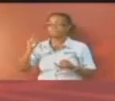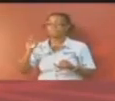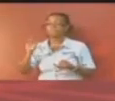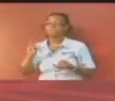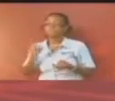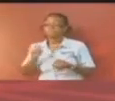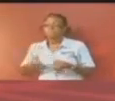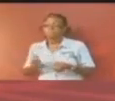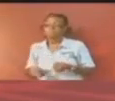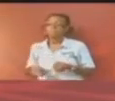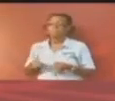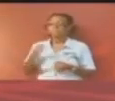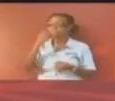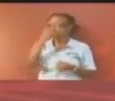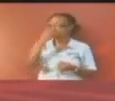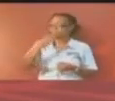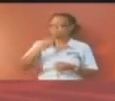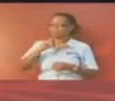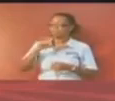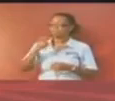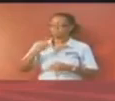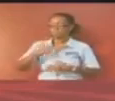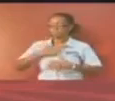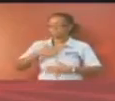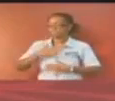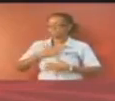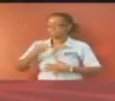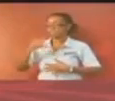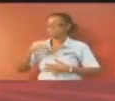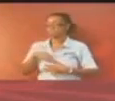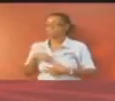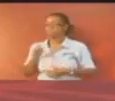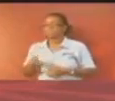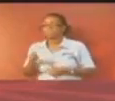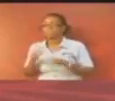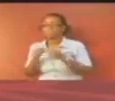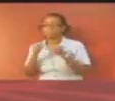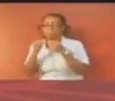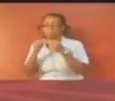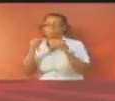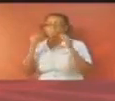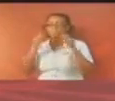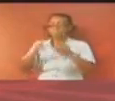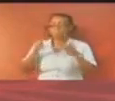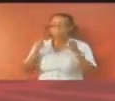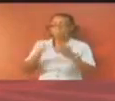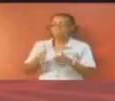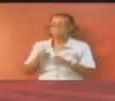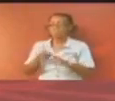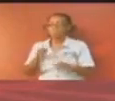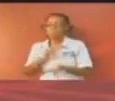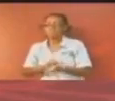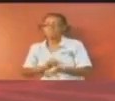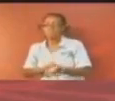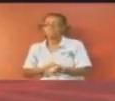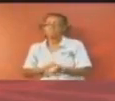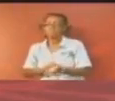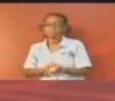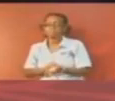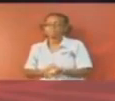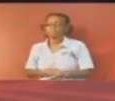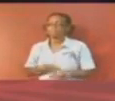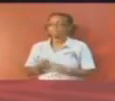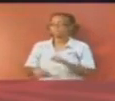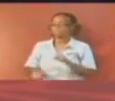oxygen therapy, and they require a more concerted effort from the nursing personnel. So the ratio